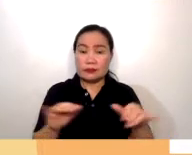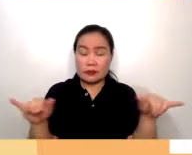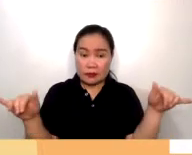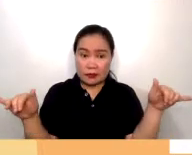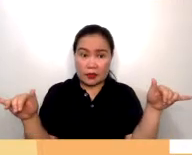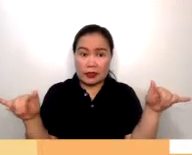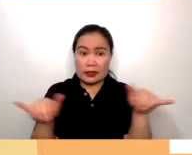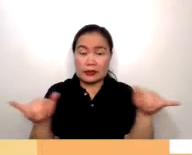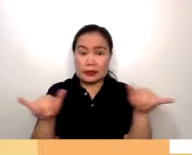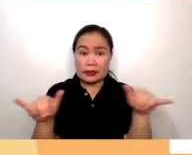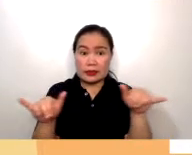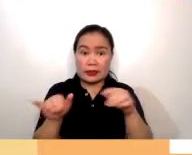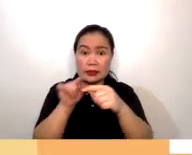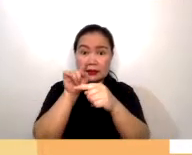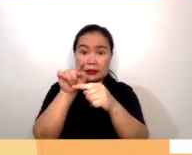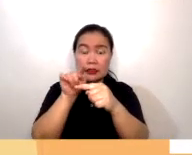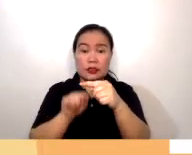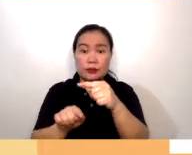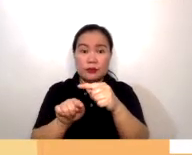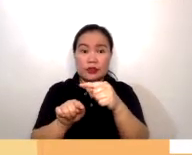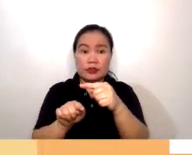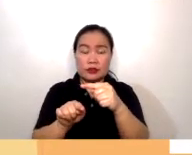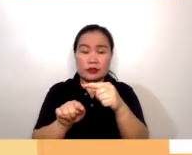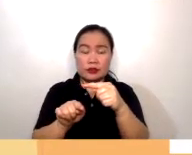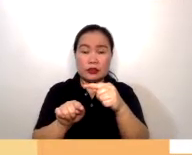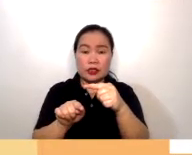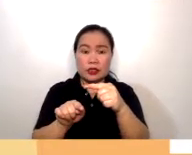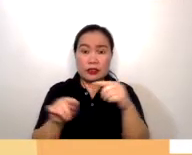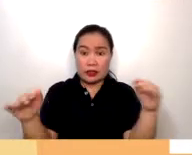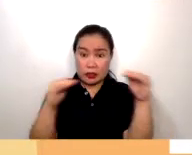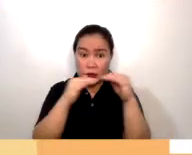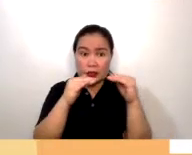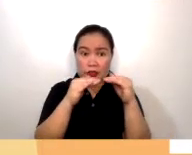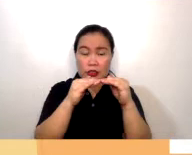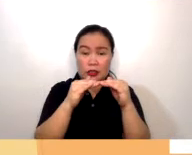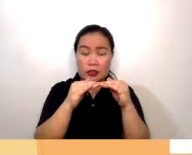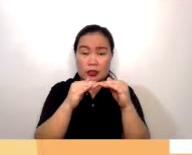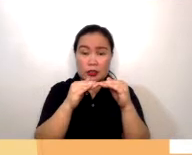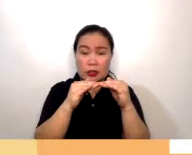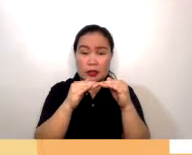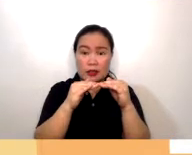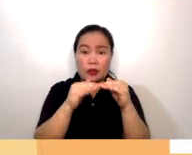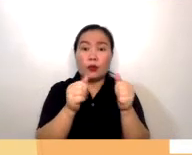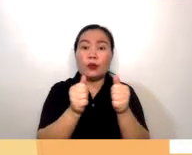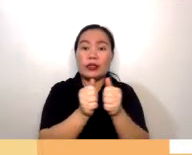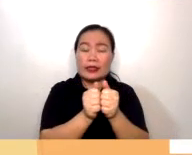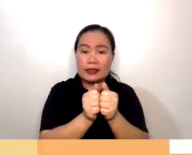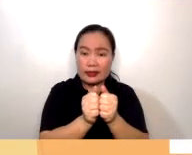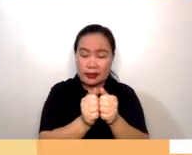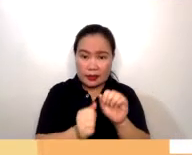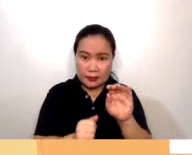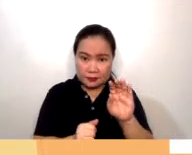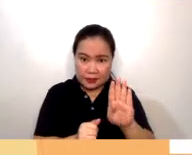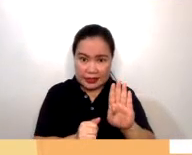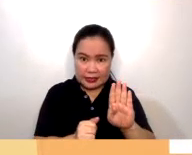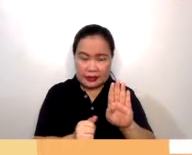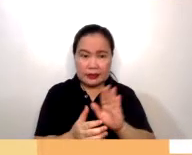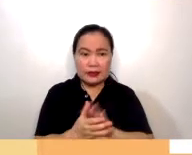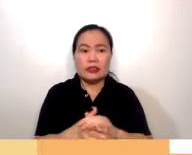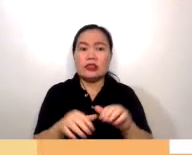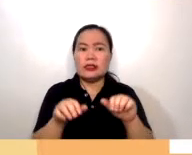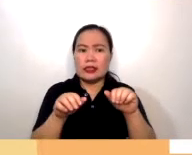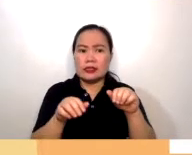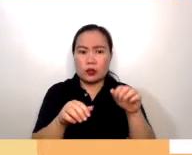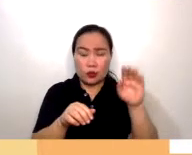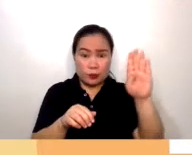the same as dividing the whole equation by b. Okay, so we